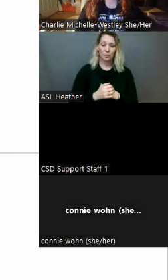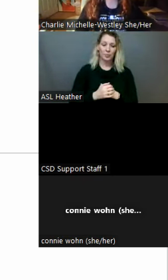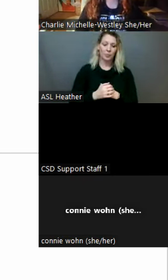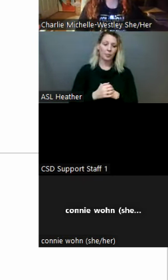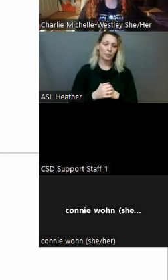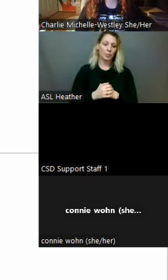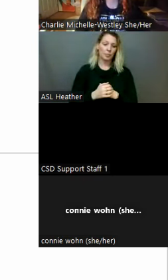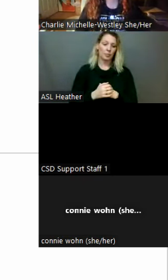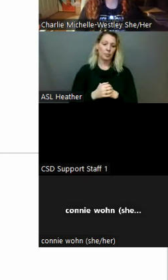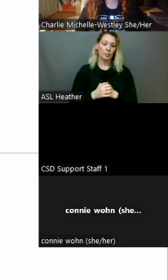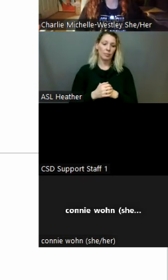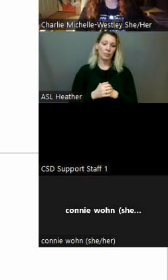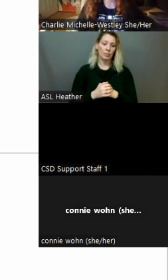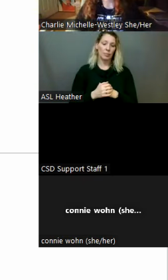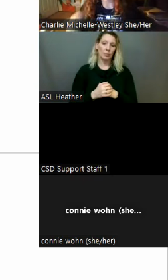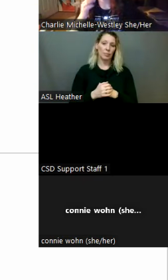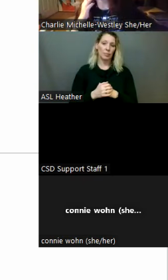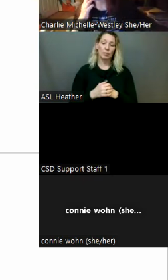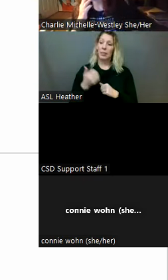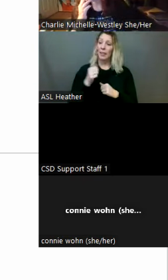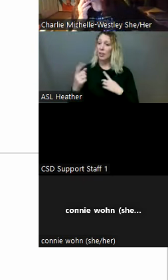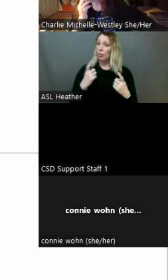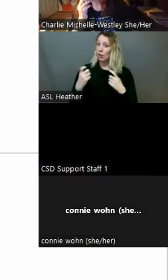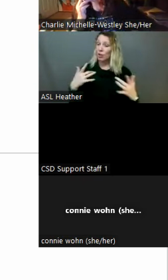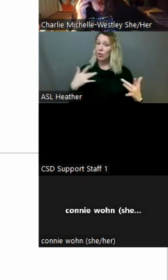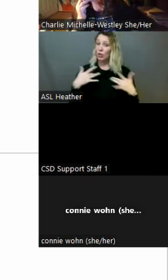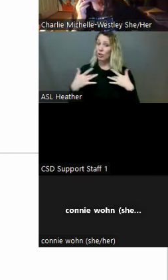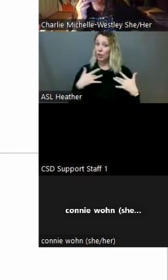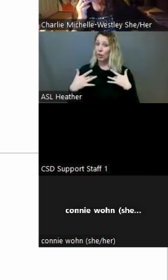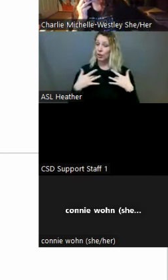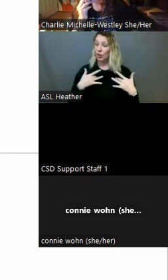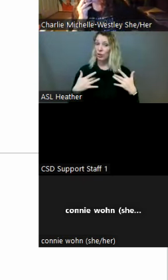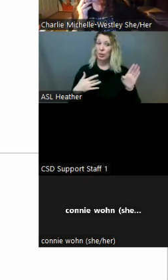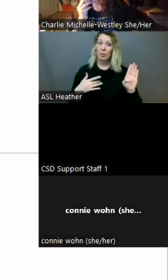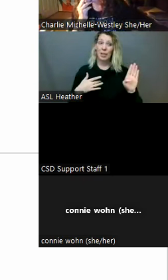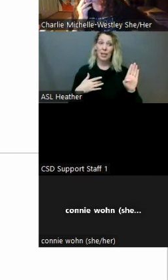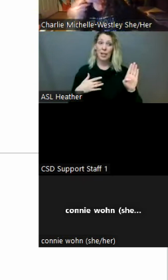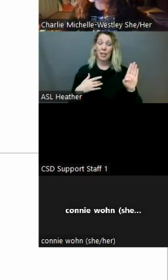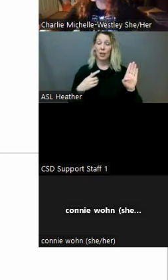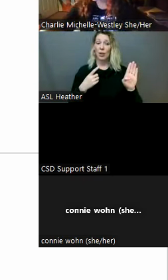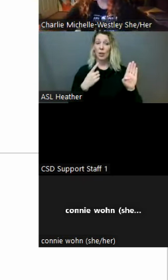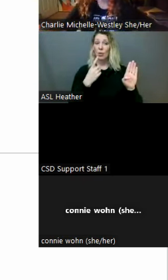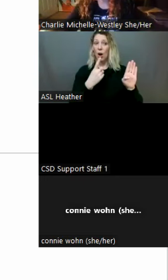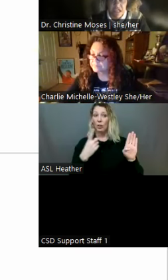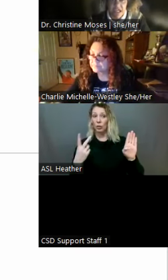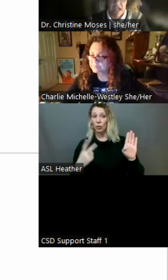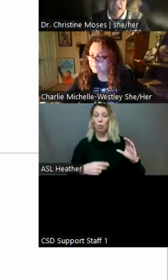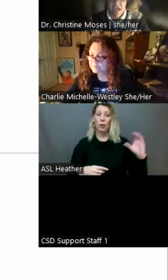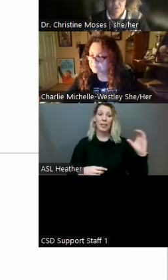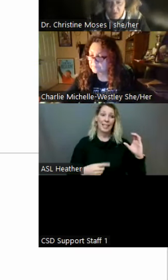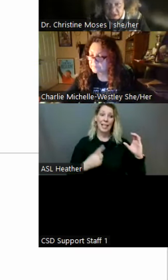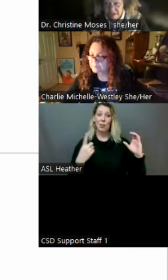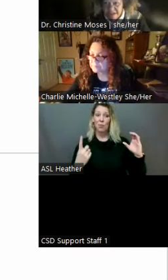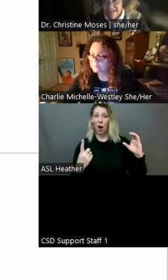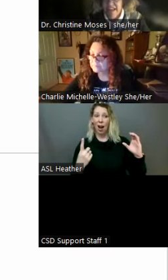Any questions or concerns on B1, 2, or C1, C